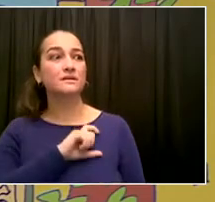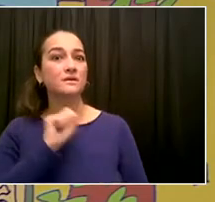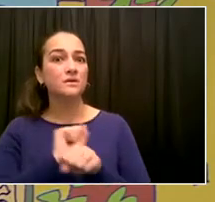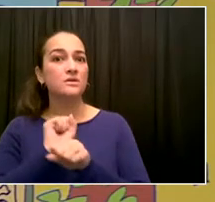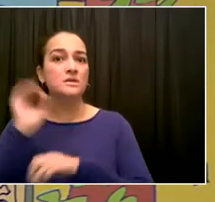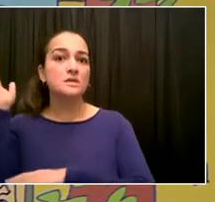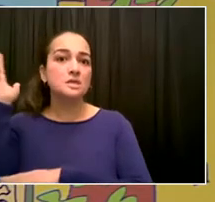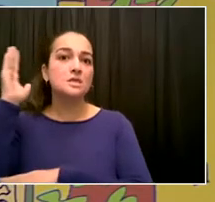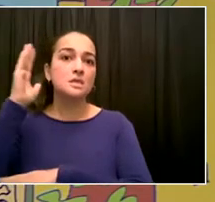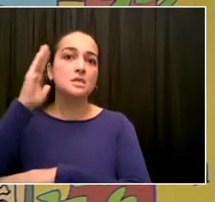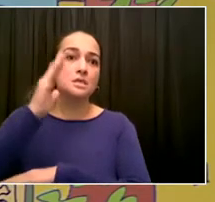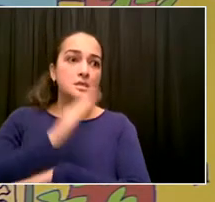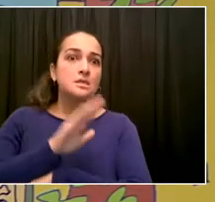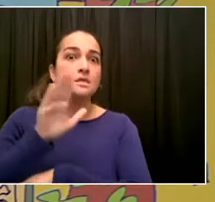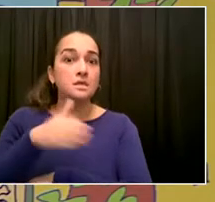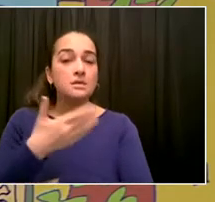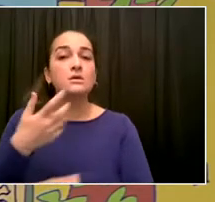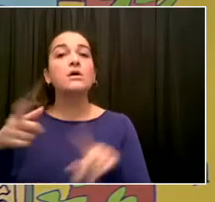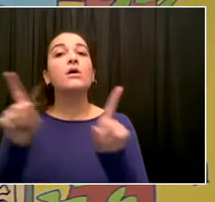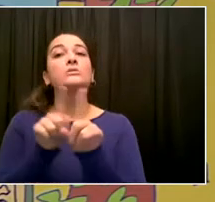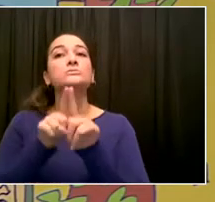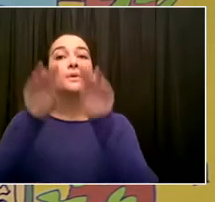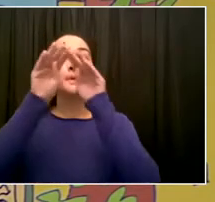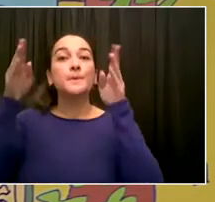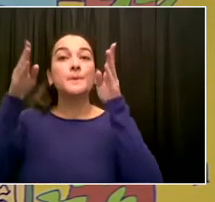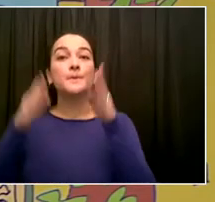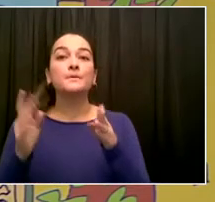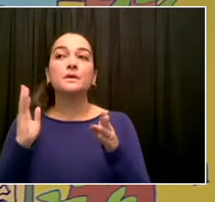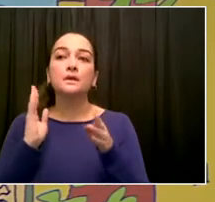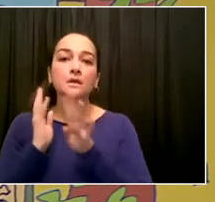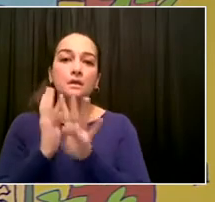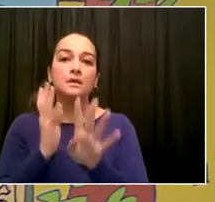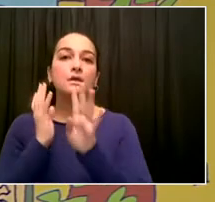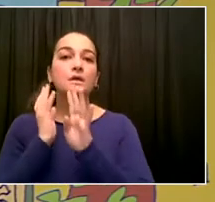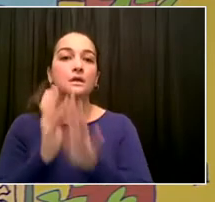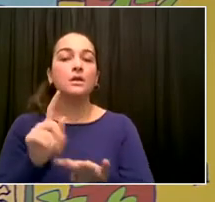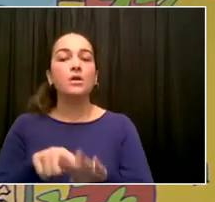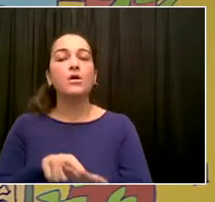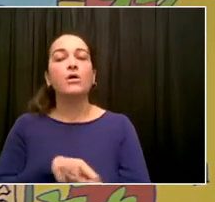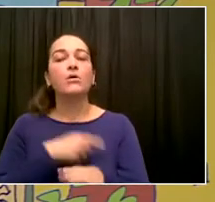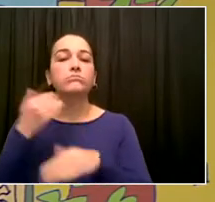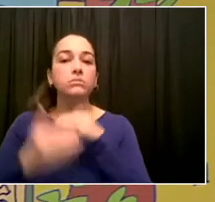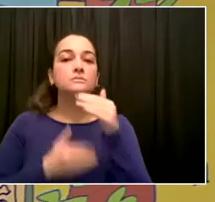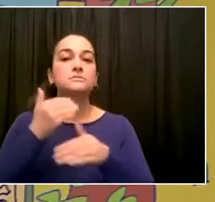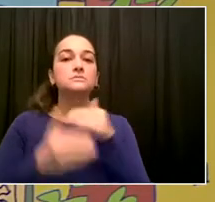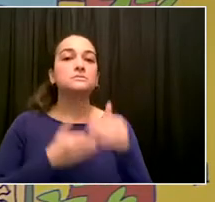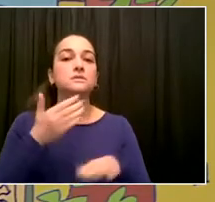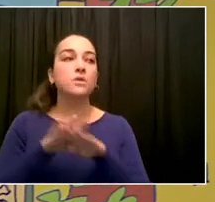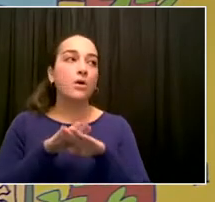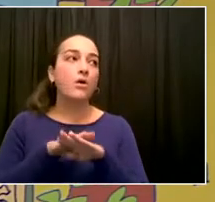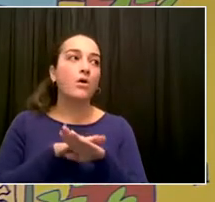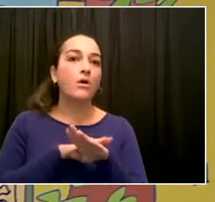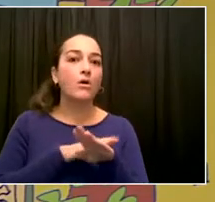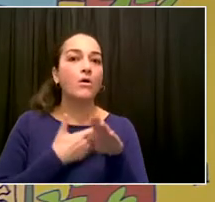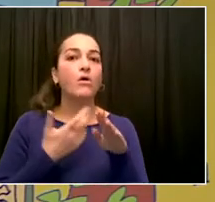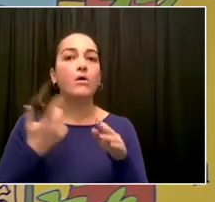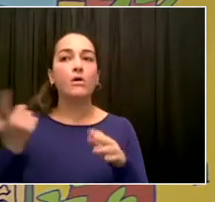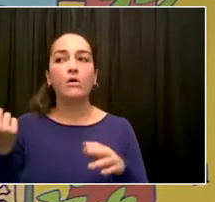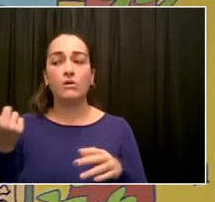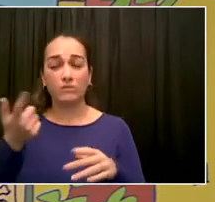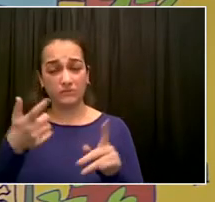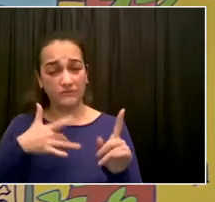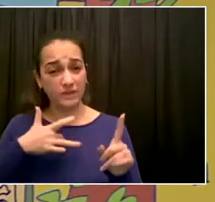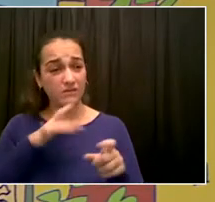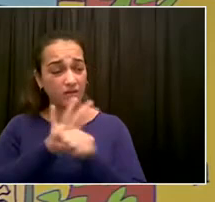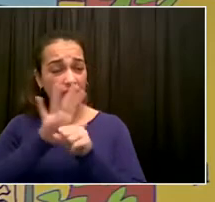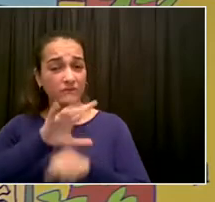or not you have enough staff at school safety right now to accommodate this increase. Yeah, I do feel confident right